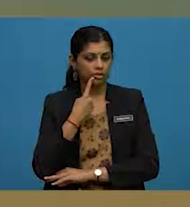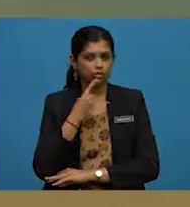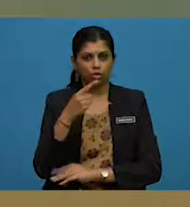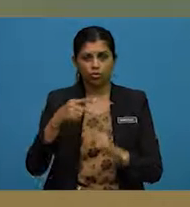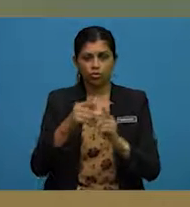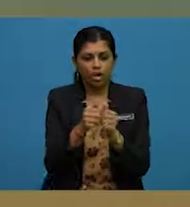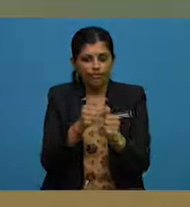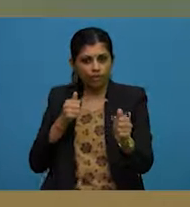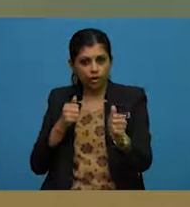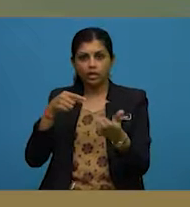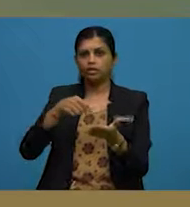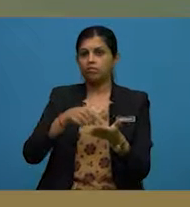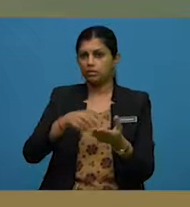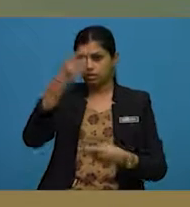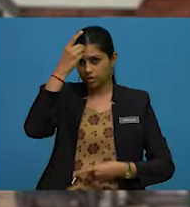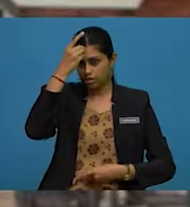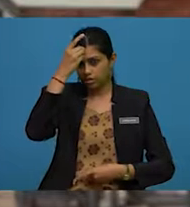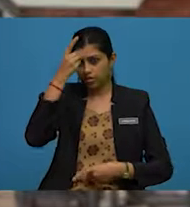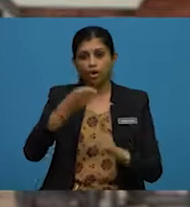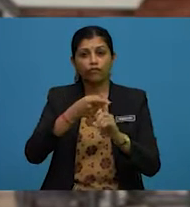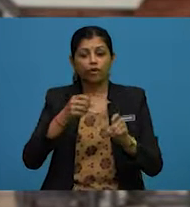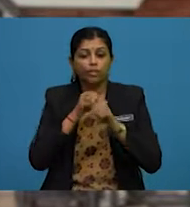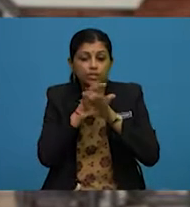disease from spreading.